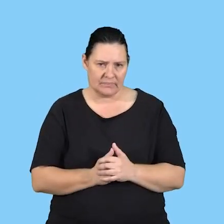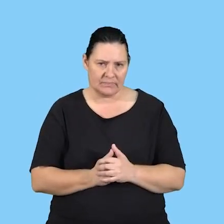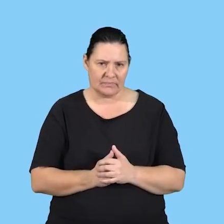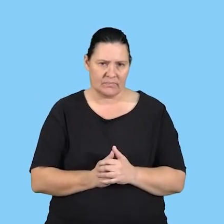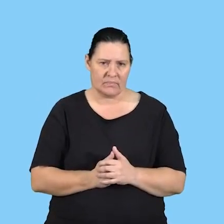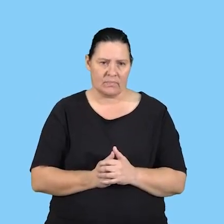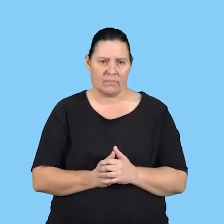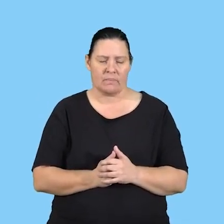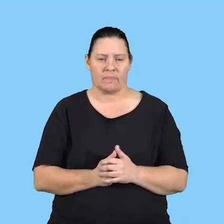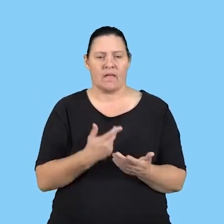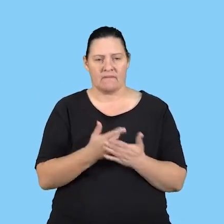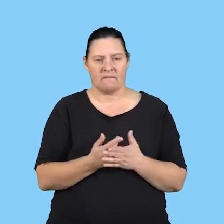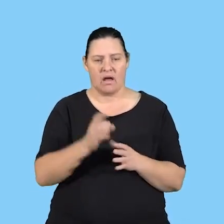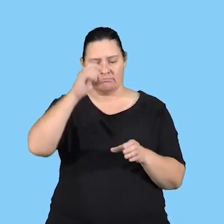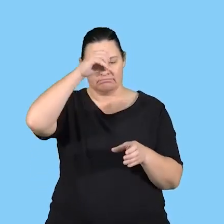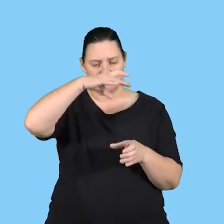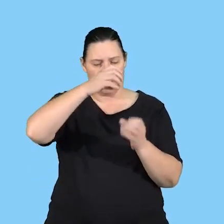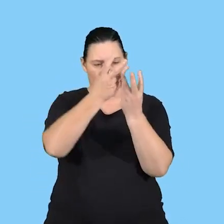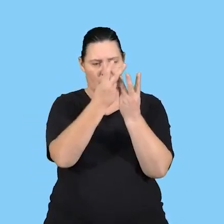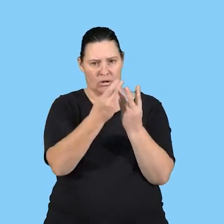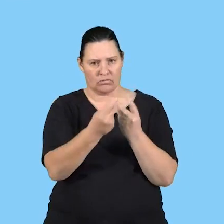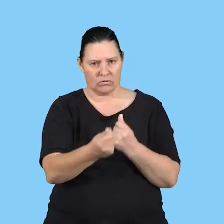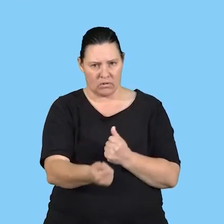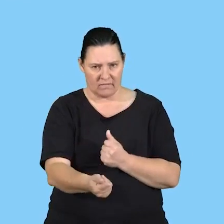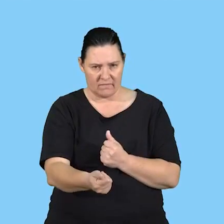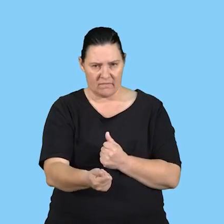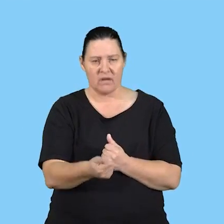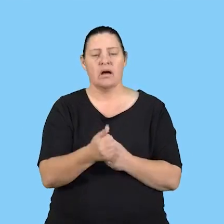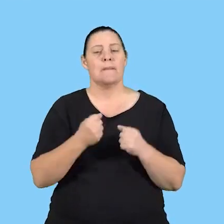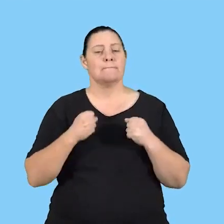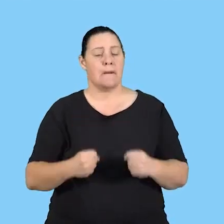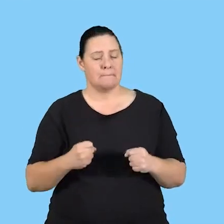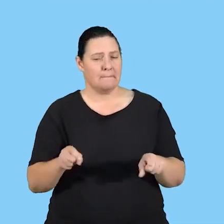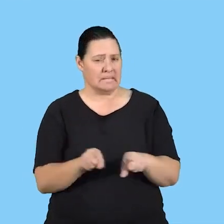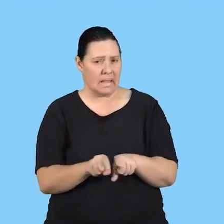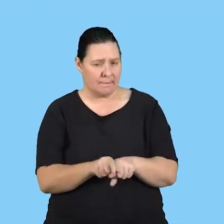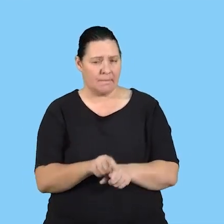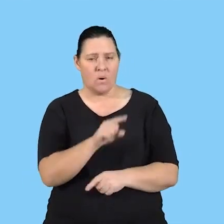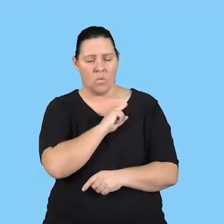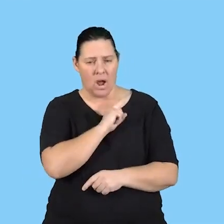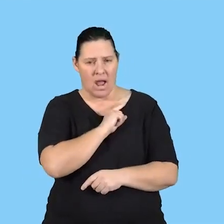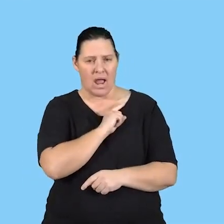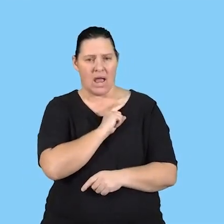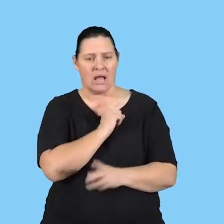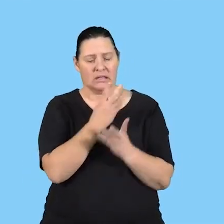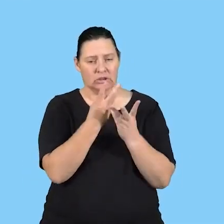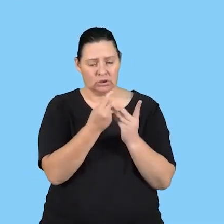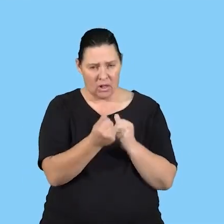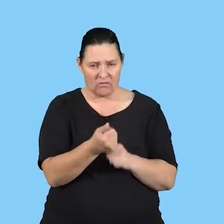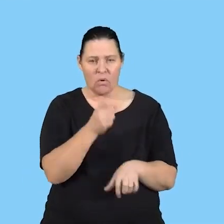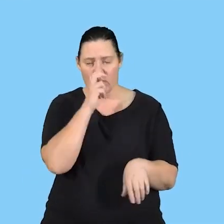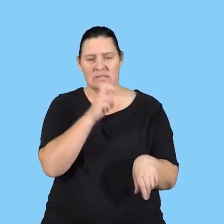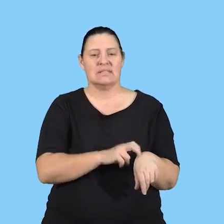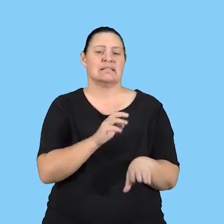back to dissolving. Dissolving has been retained as it is because dissolving actually does need